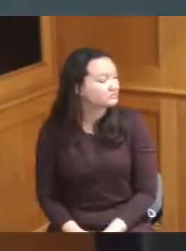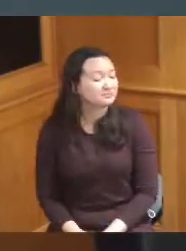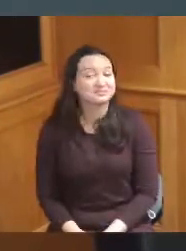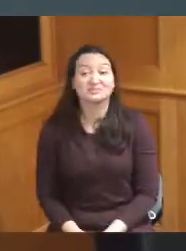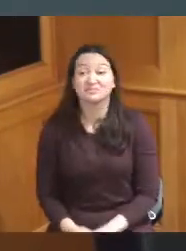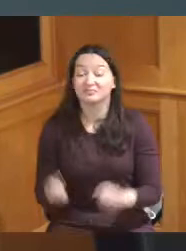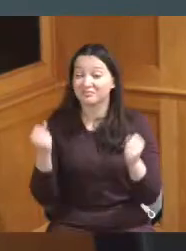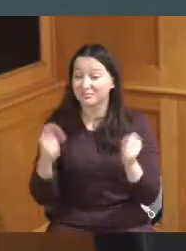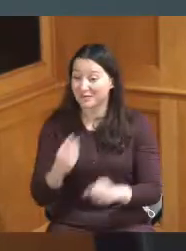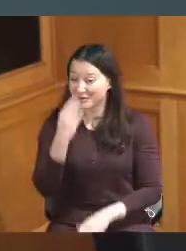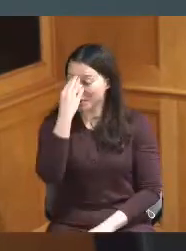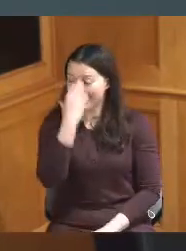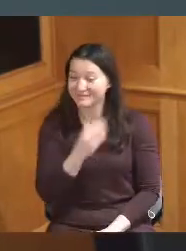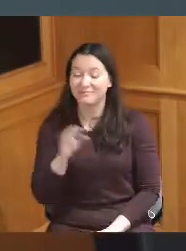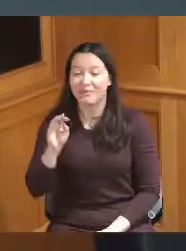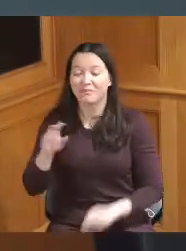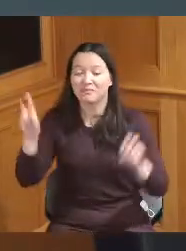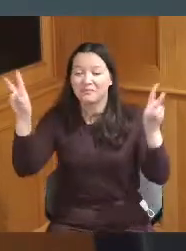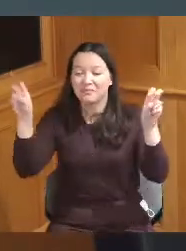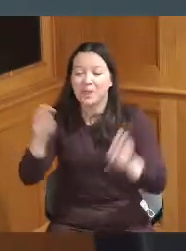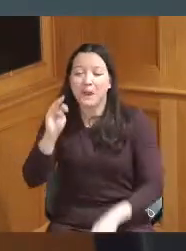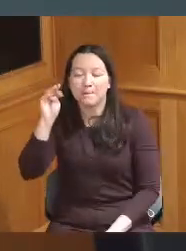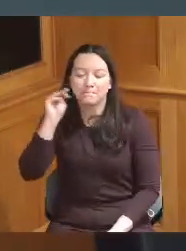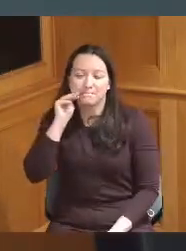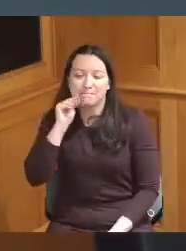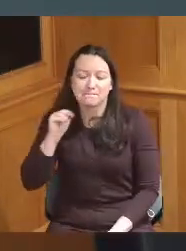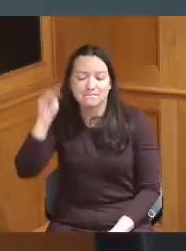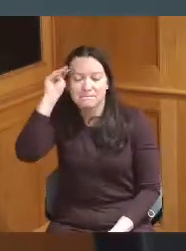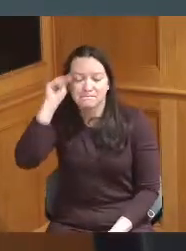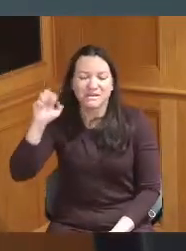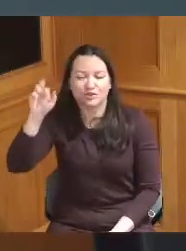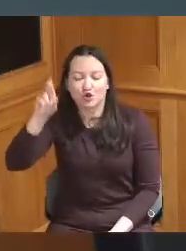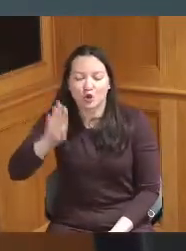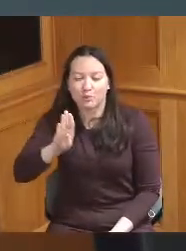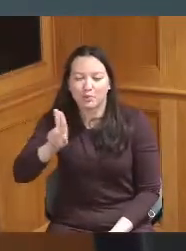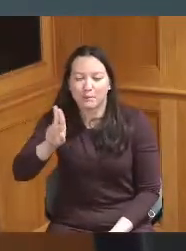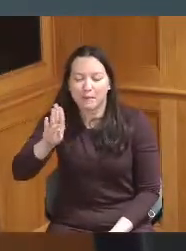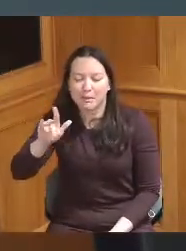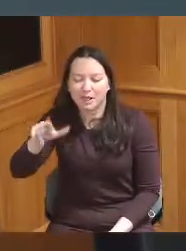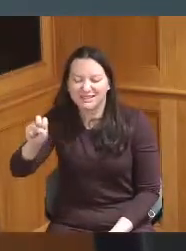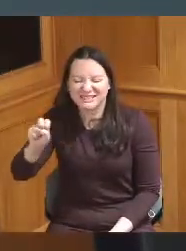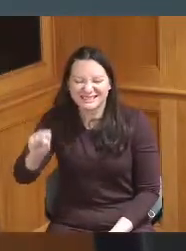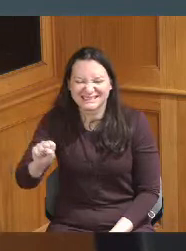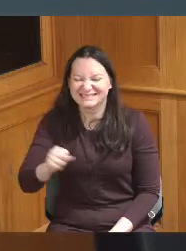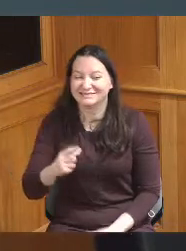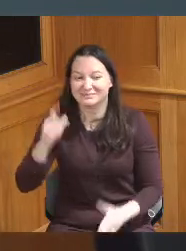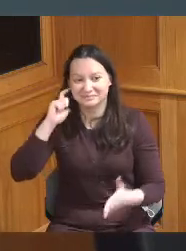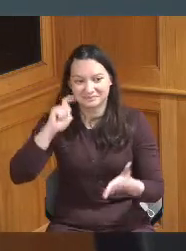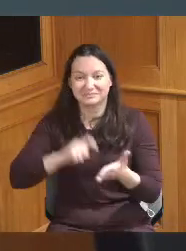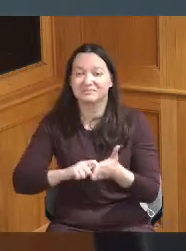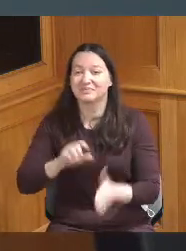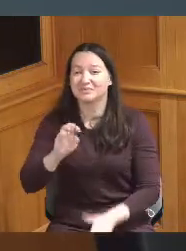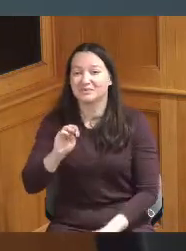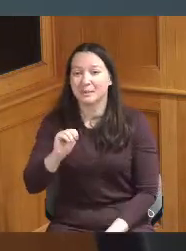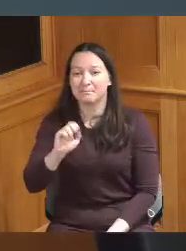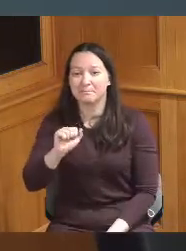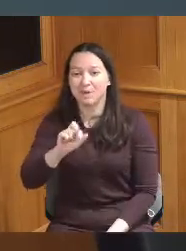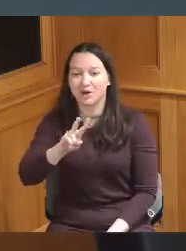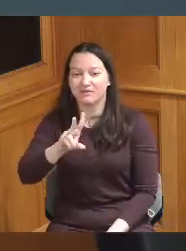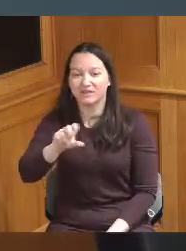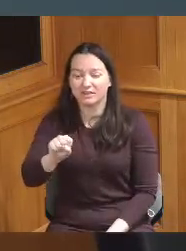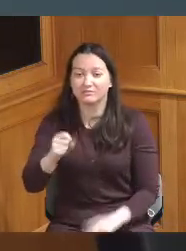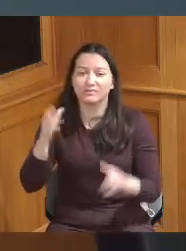Many of us know him as Mr. Bubbles and all of that. But we have a proclamation recognizing Marvin Butts'